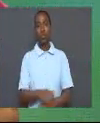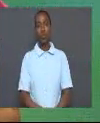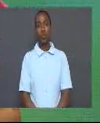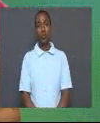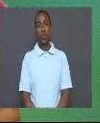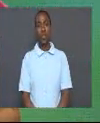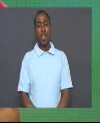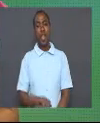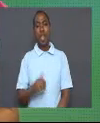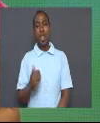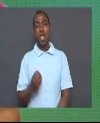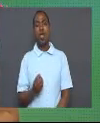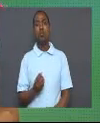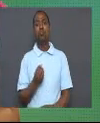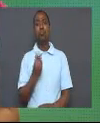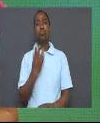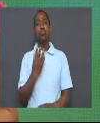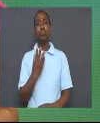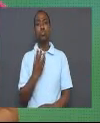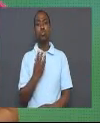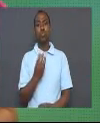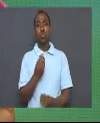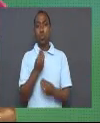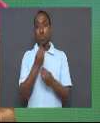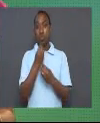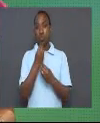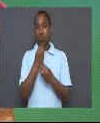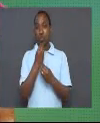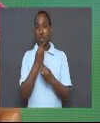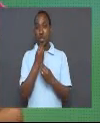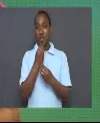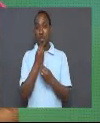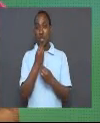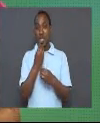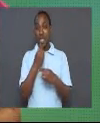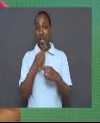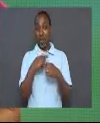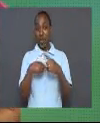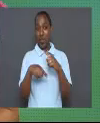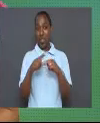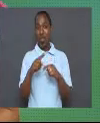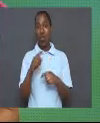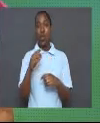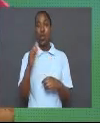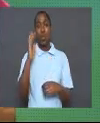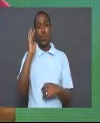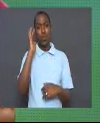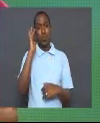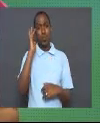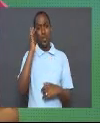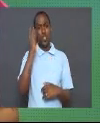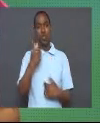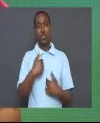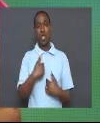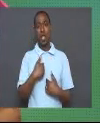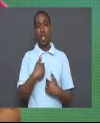There are many food-borne diseases that can contaminate food. If